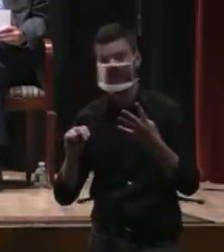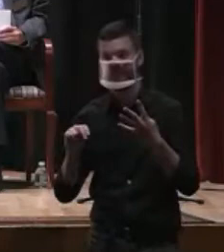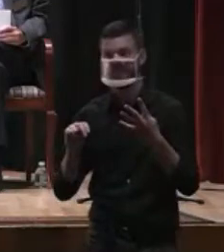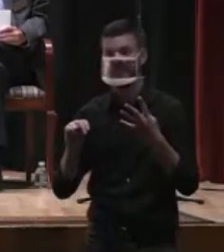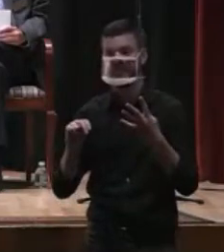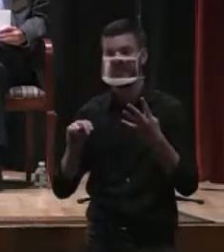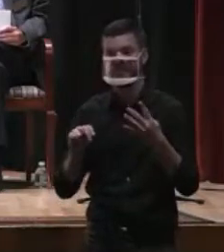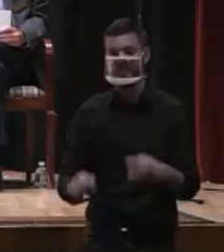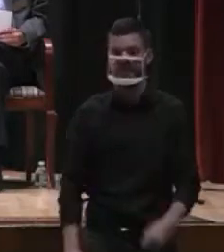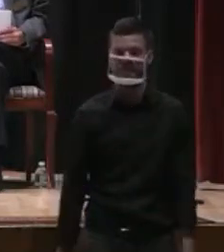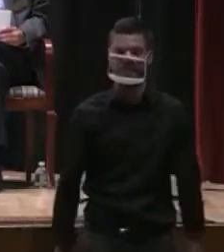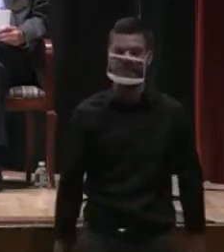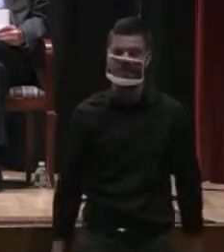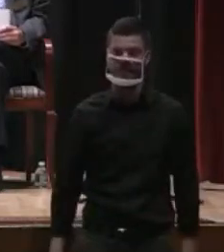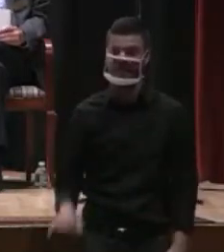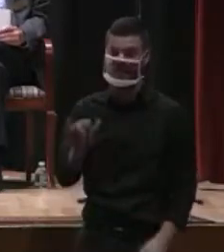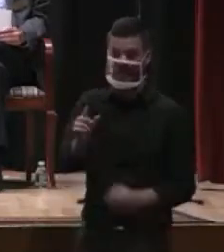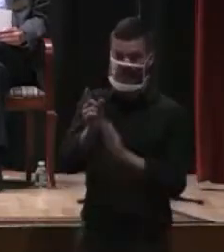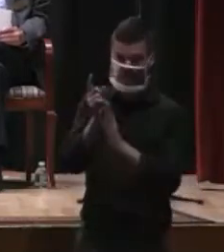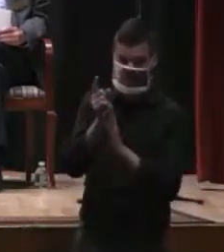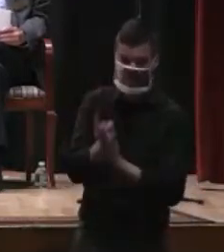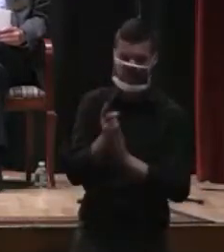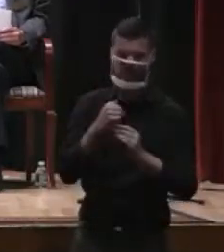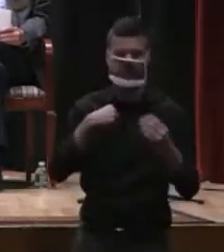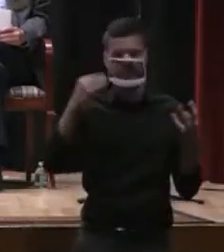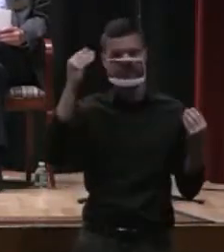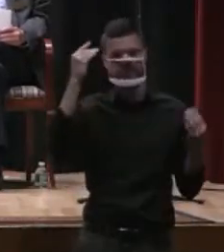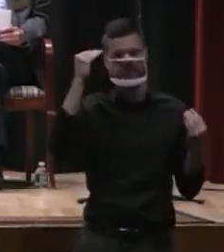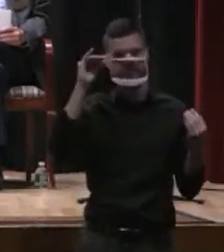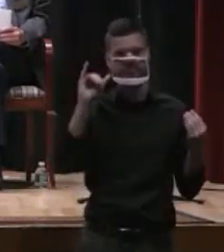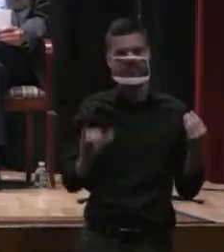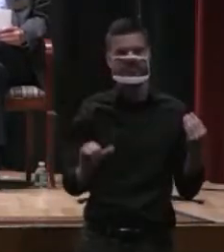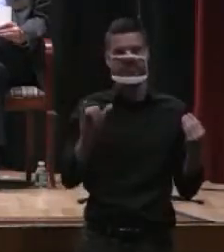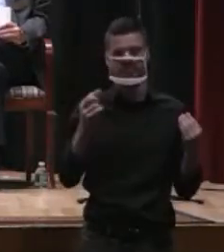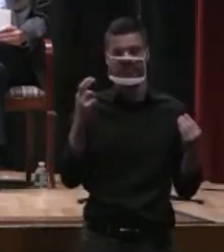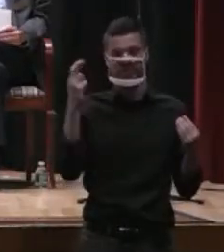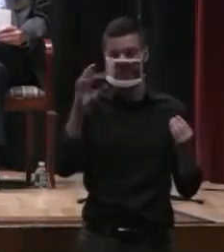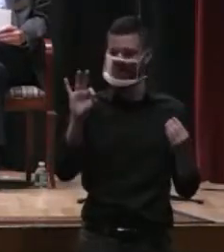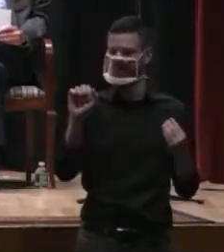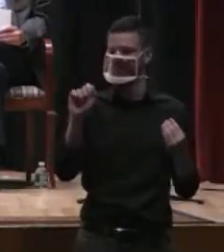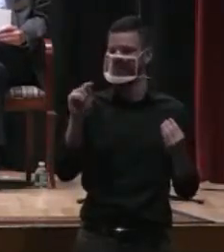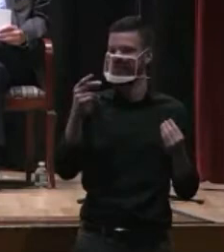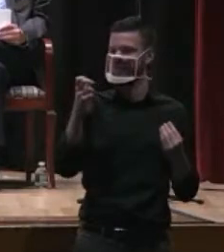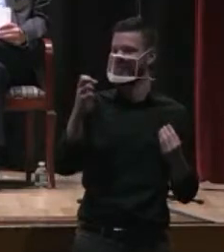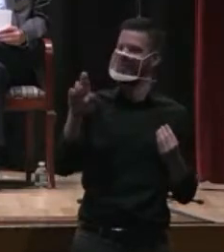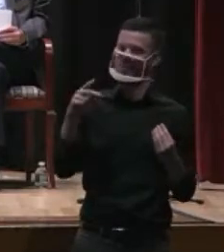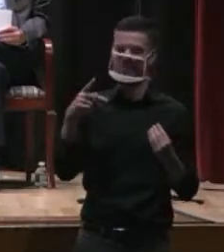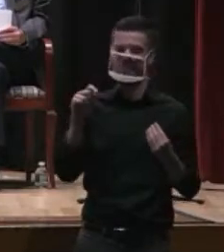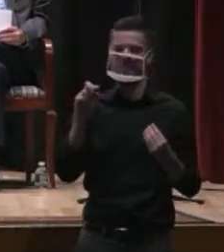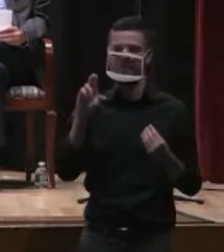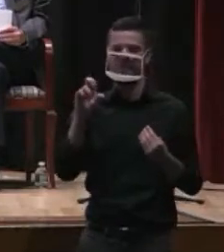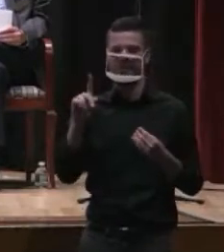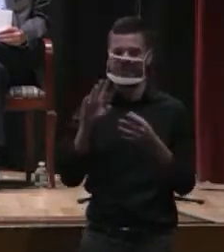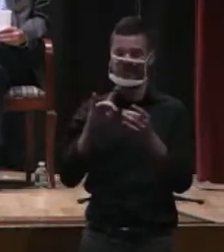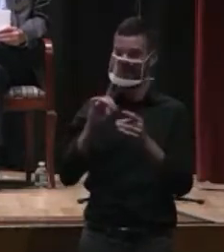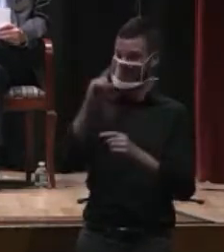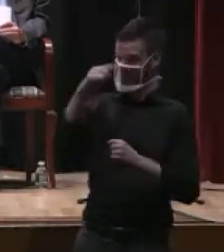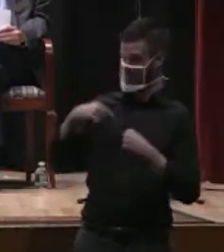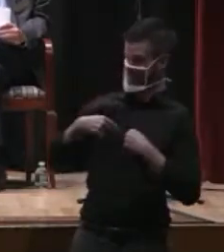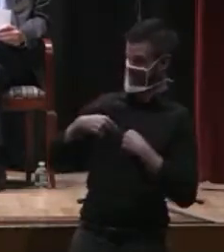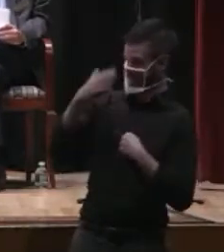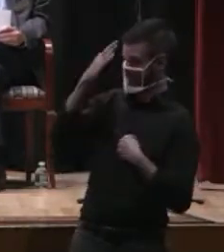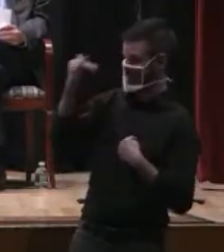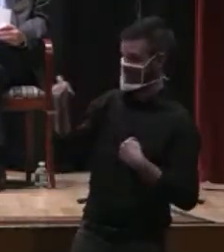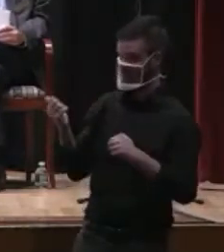In that same moment, it started to dawn on me that the reason why Father Patrick's statement was true to all of us was because we were all